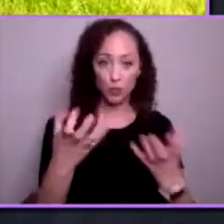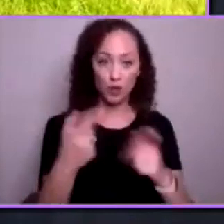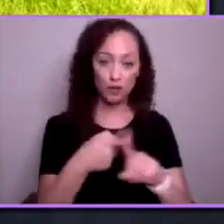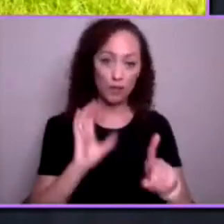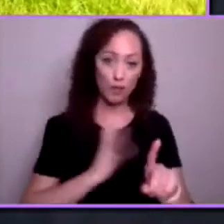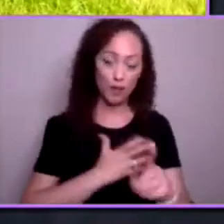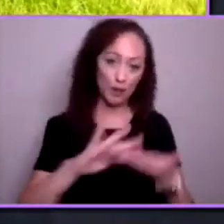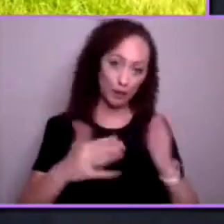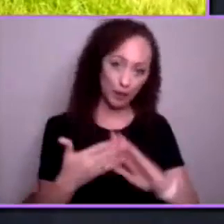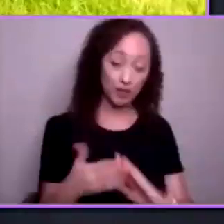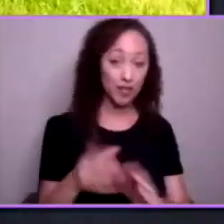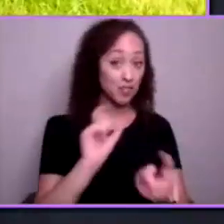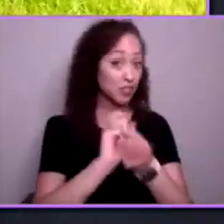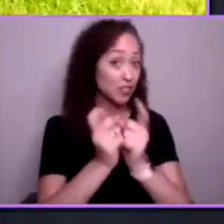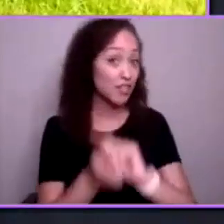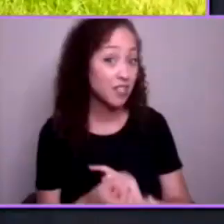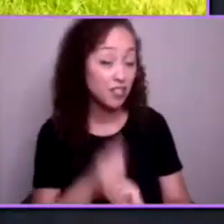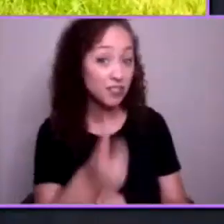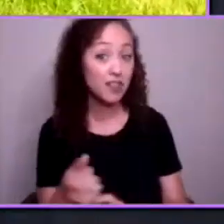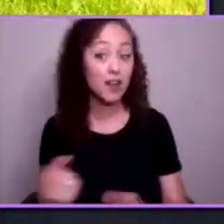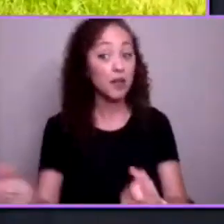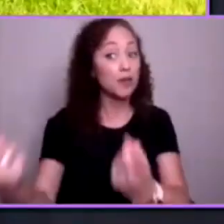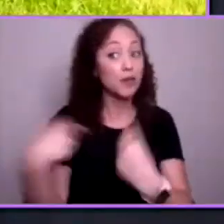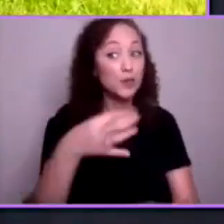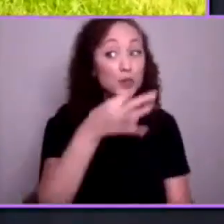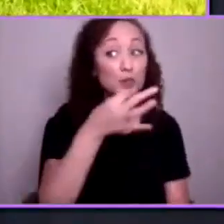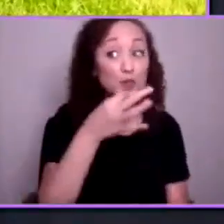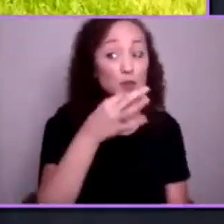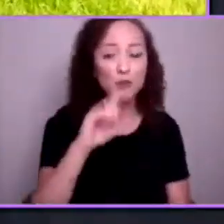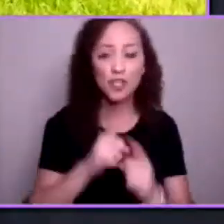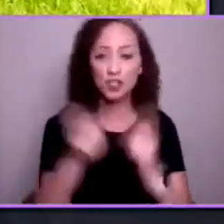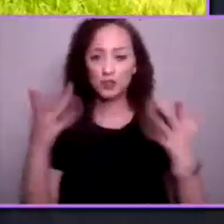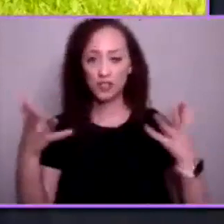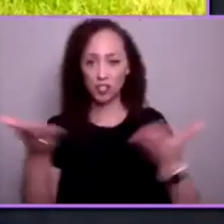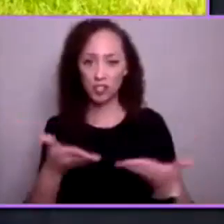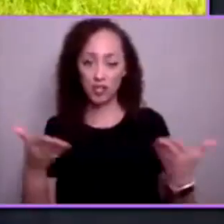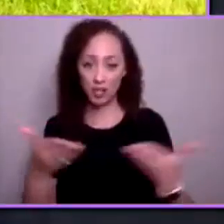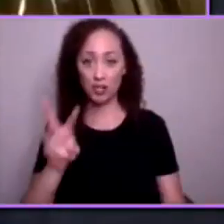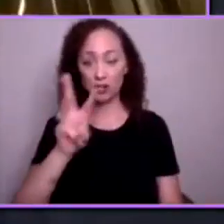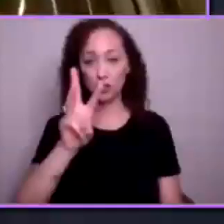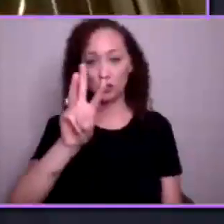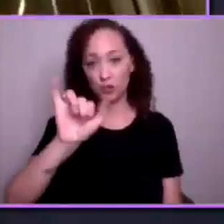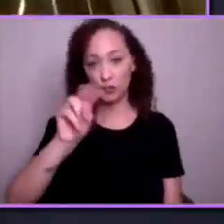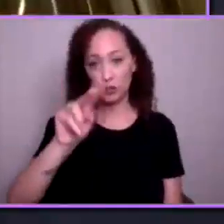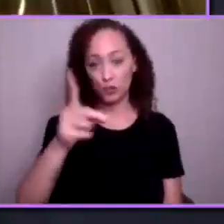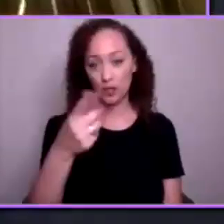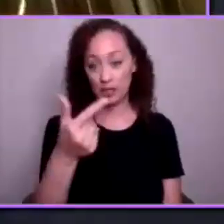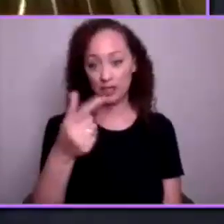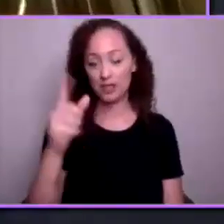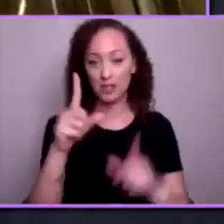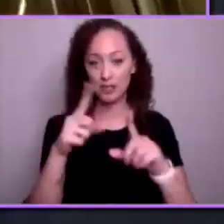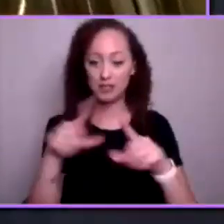isn't just coming, change is here. Swing Diversity is willing to lead the charge, and we need people like you. And we hope that you'll roll up